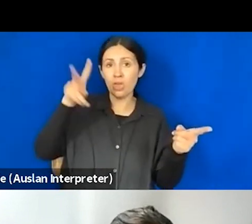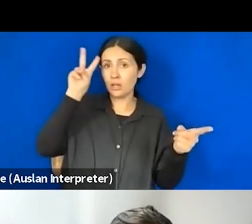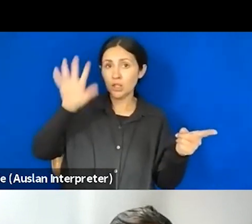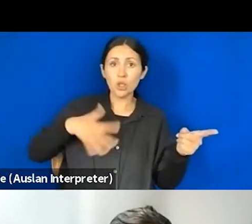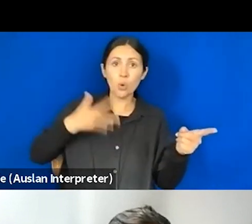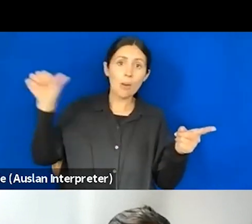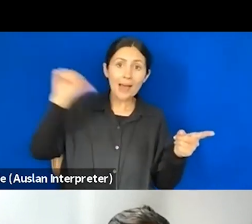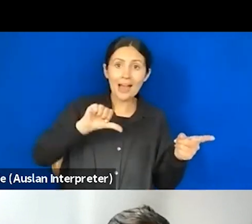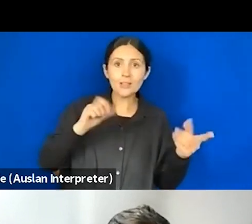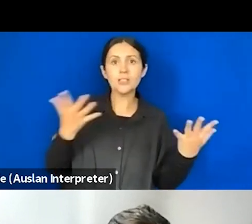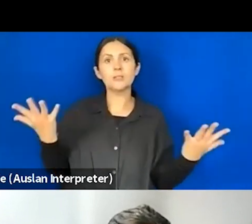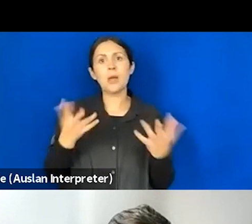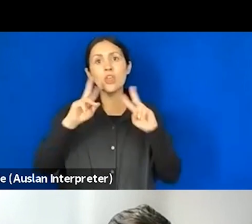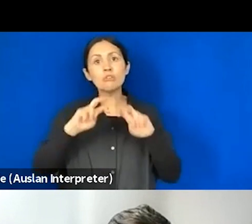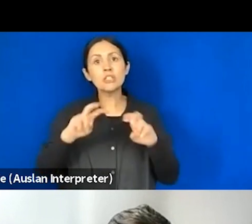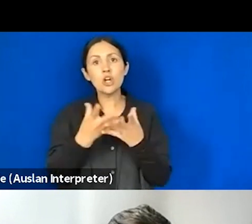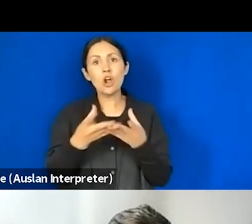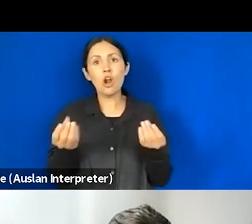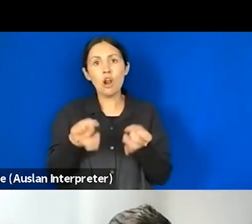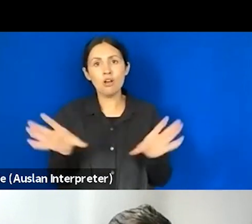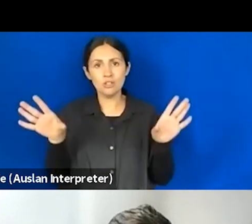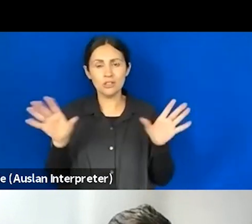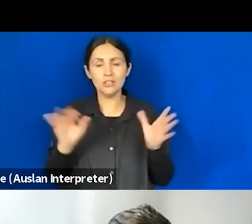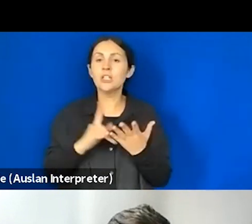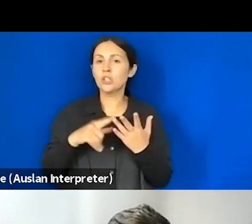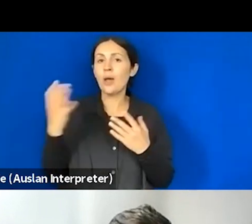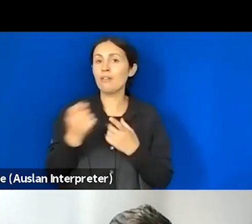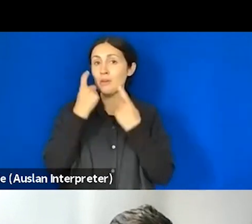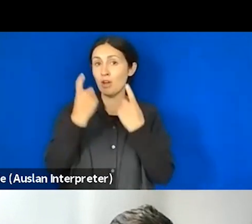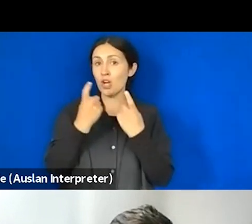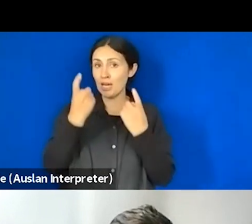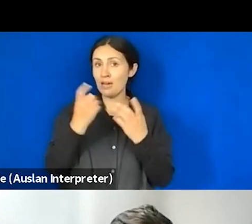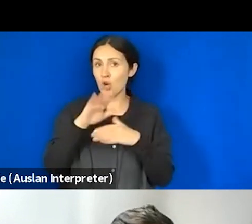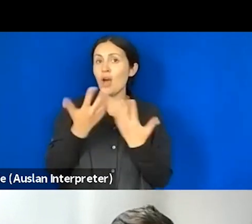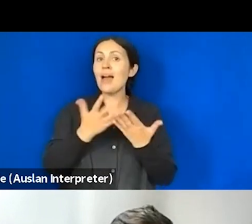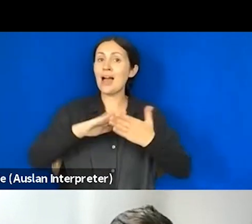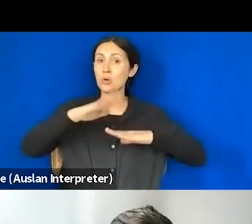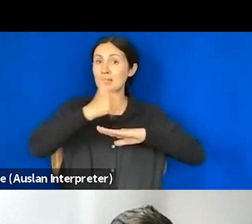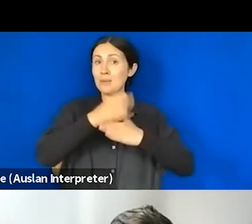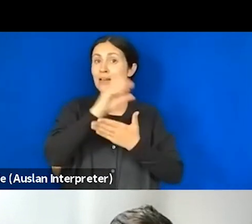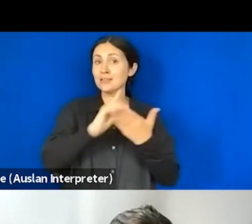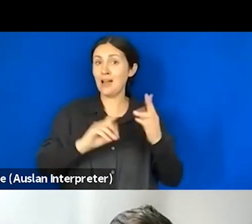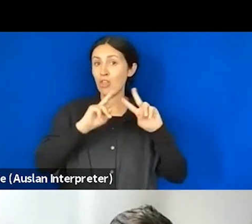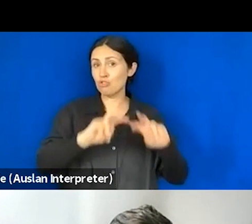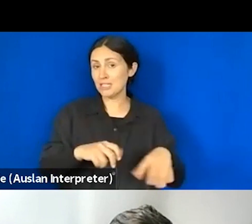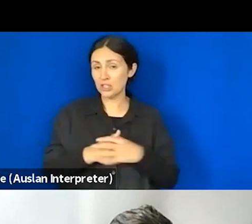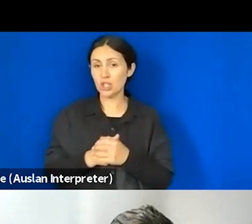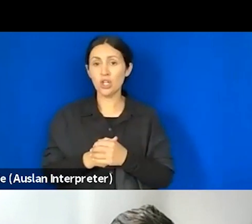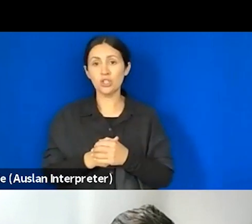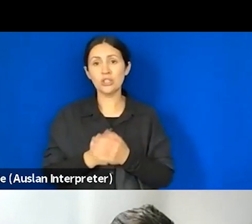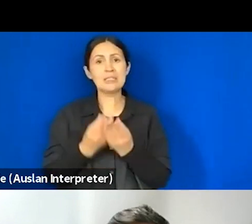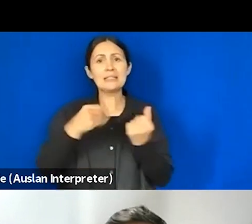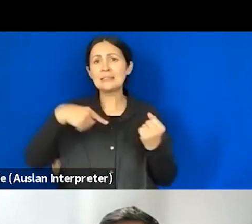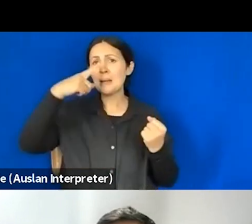with disorders like the ones we're treating, which are chronic and often recurring. And people have, difficult